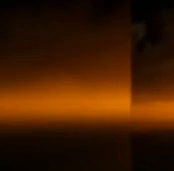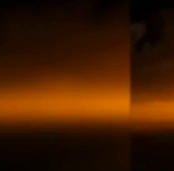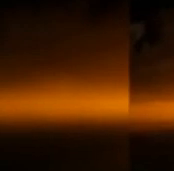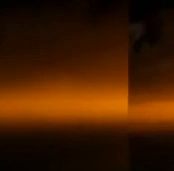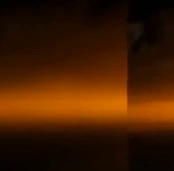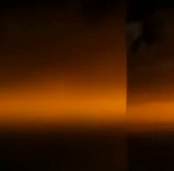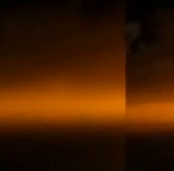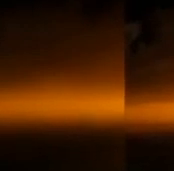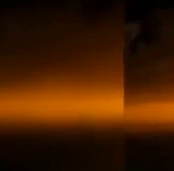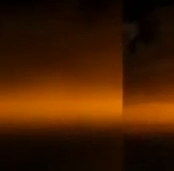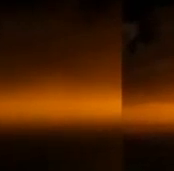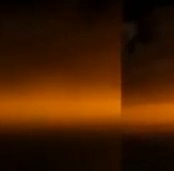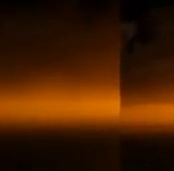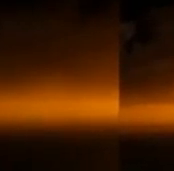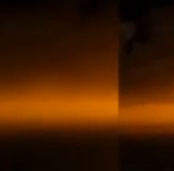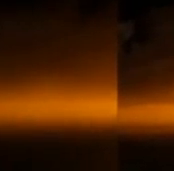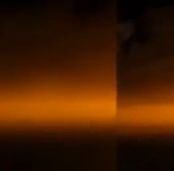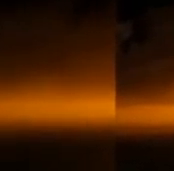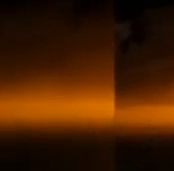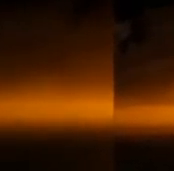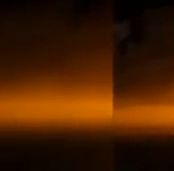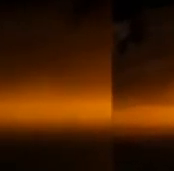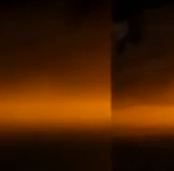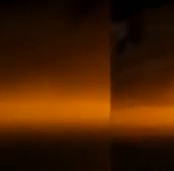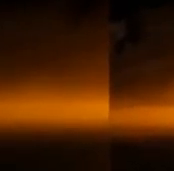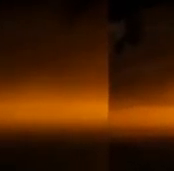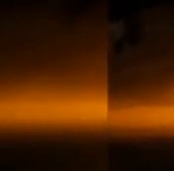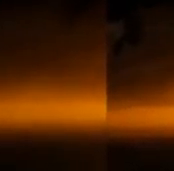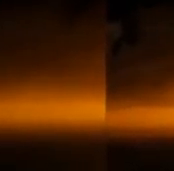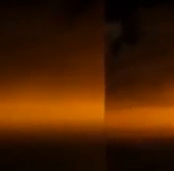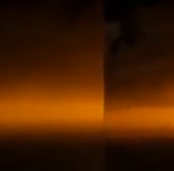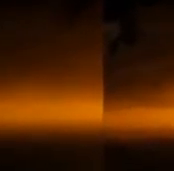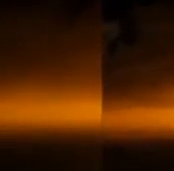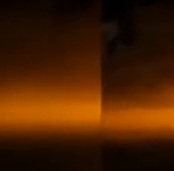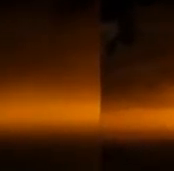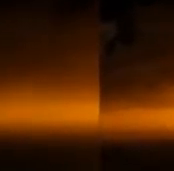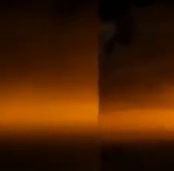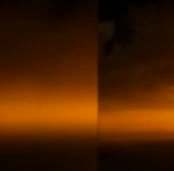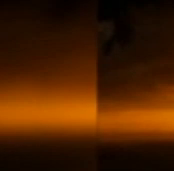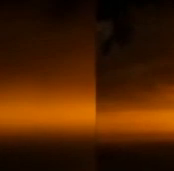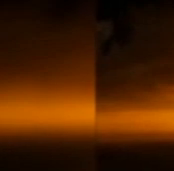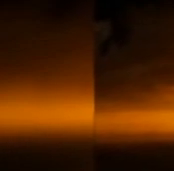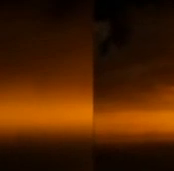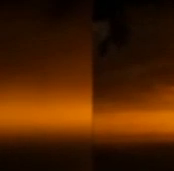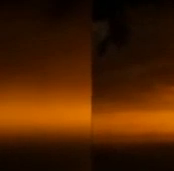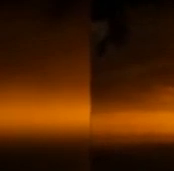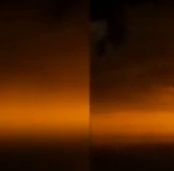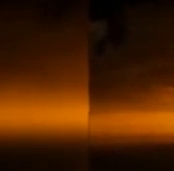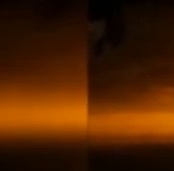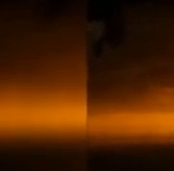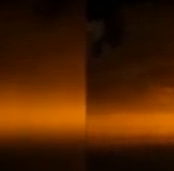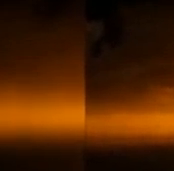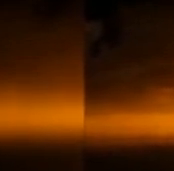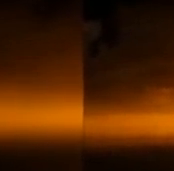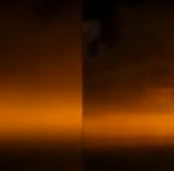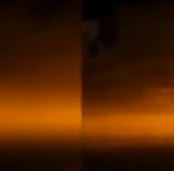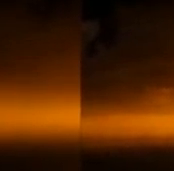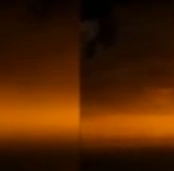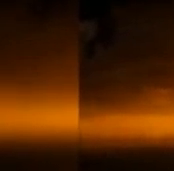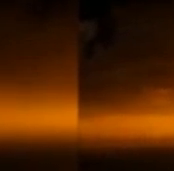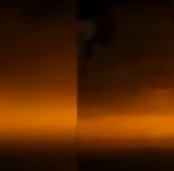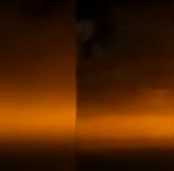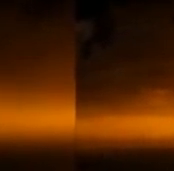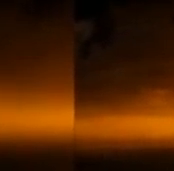shot of the day This photo of the Suva City Harbour Was taken by Rudi Vakamino Showing the beauty of the sunsets of Fiji